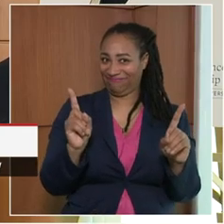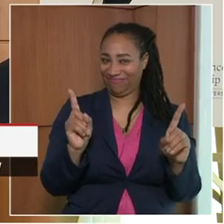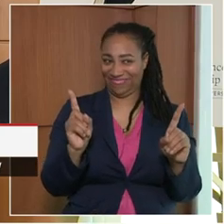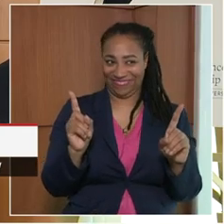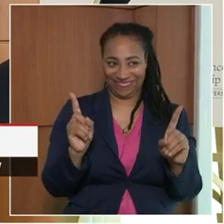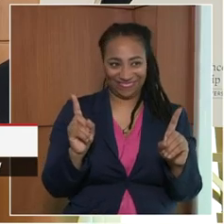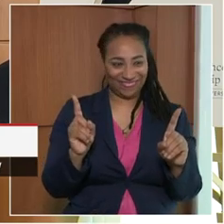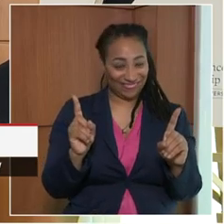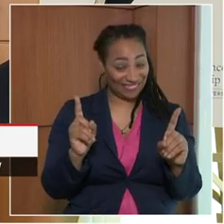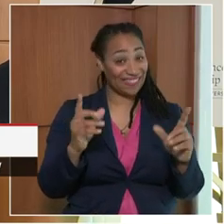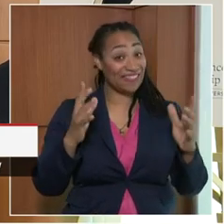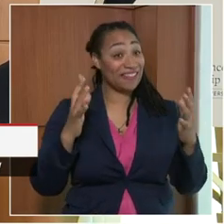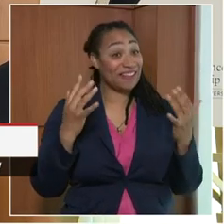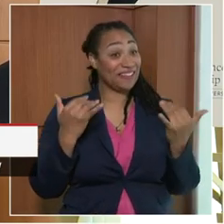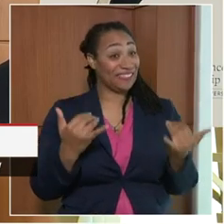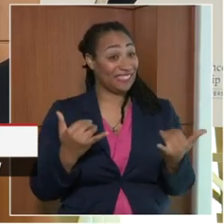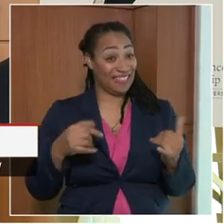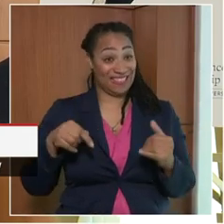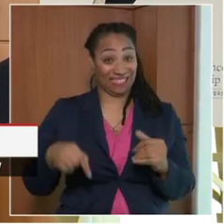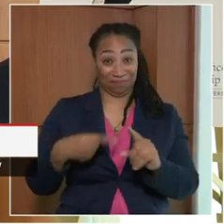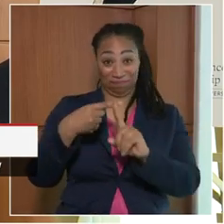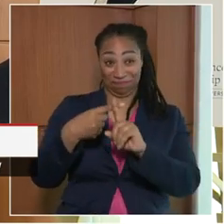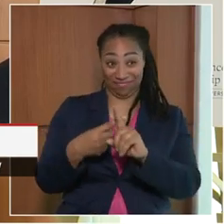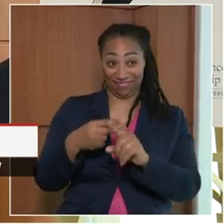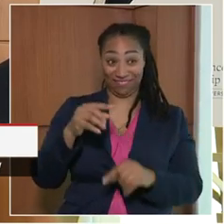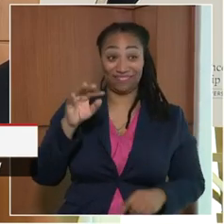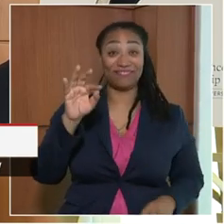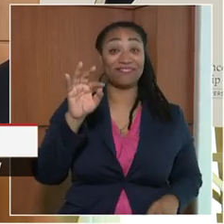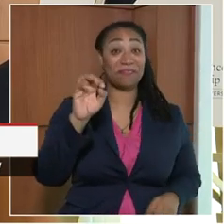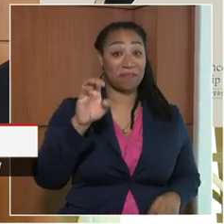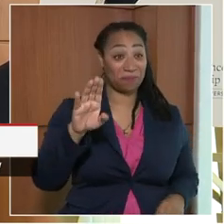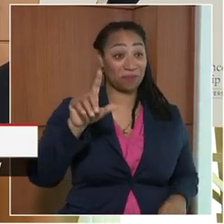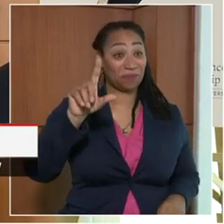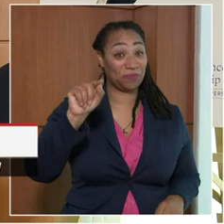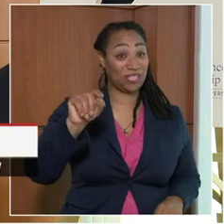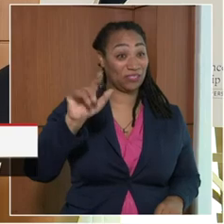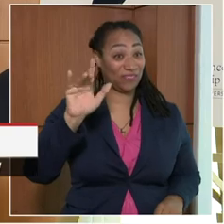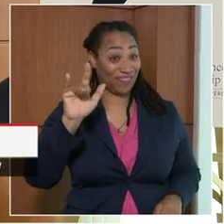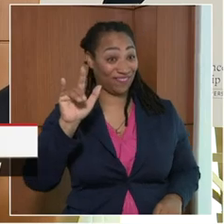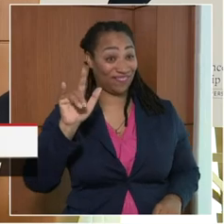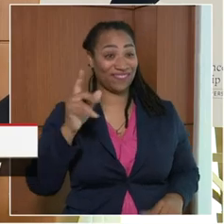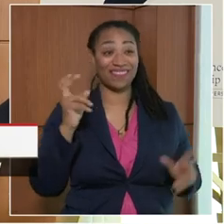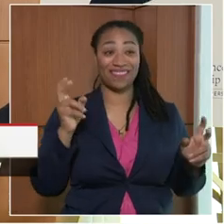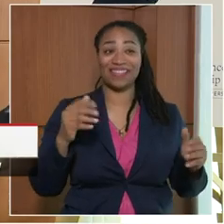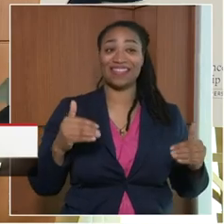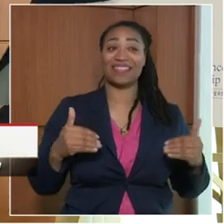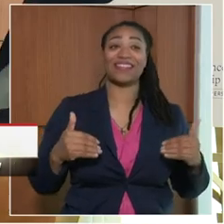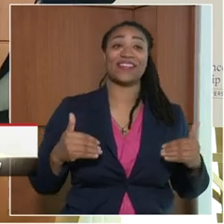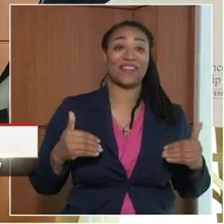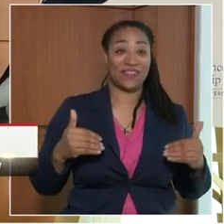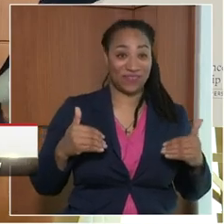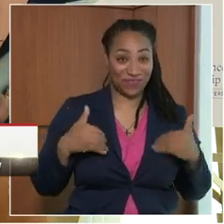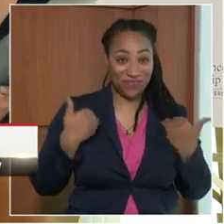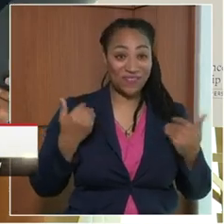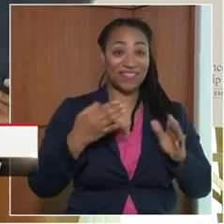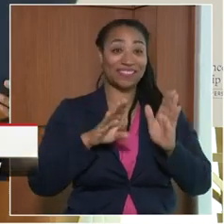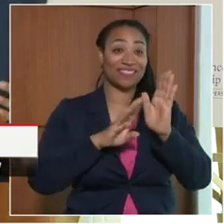February 2025, I am proclaiming Youth Development Professional Month in Washington,